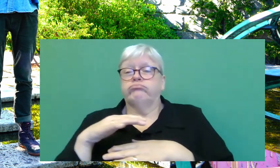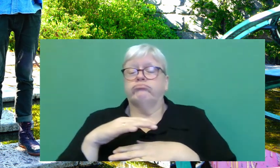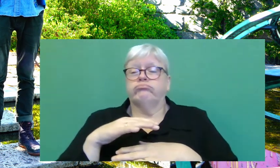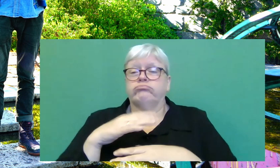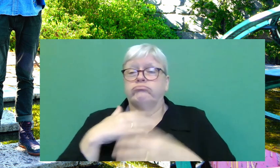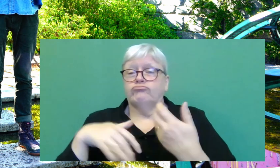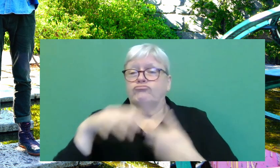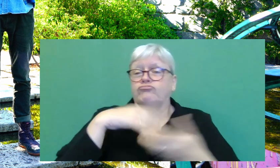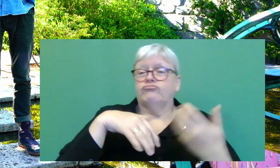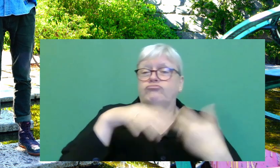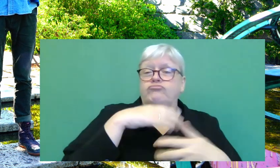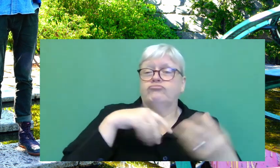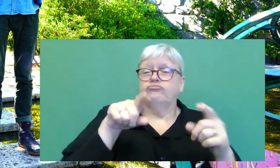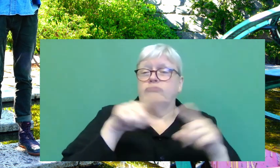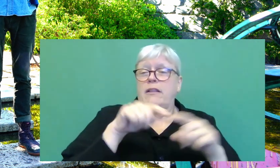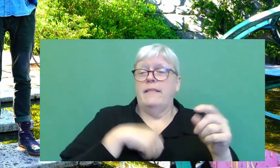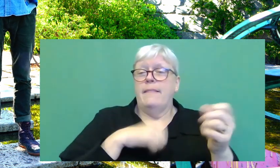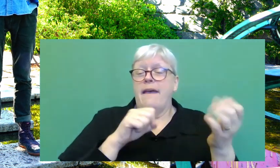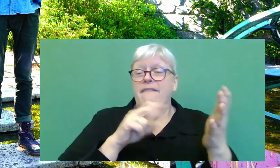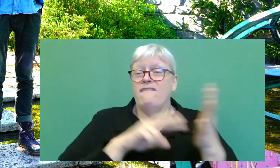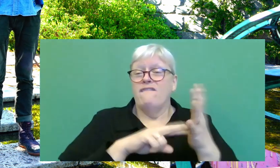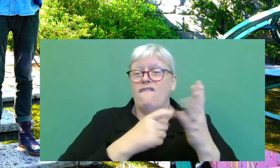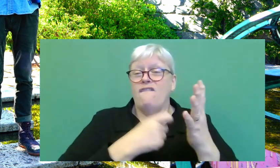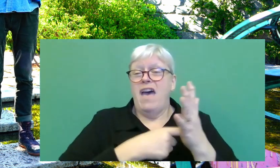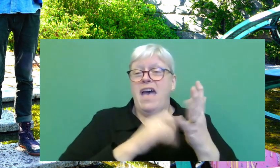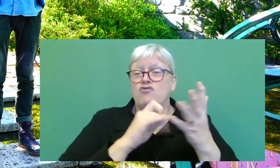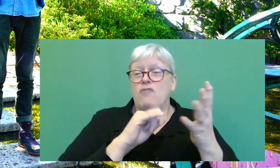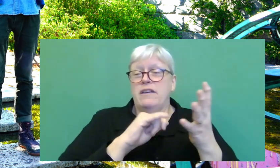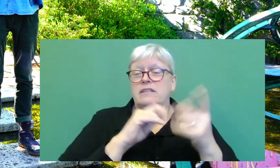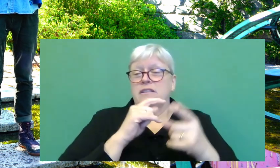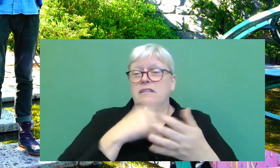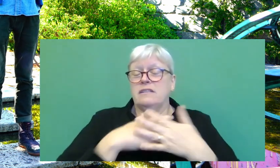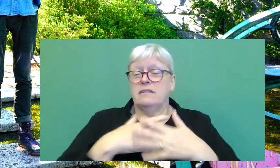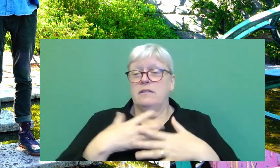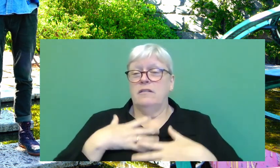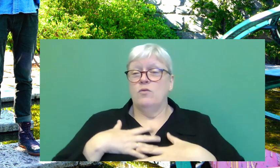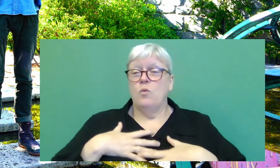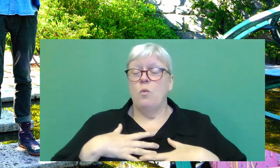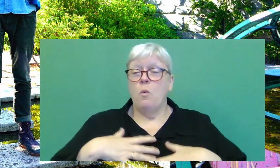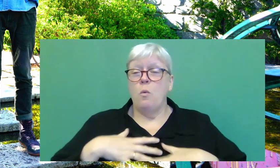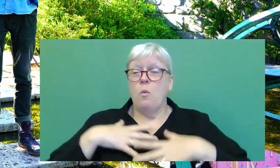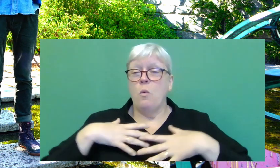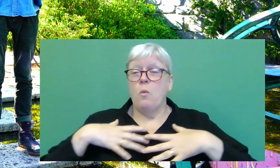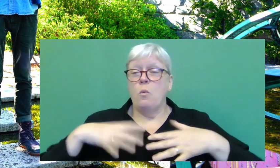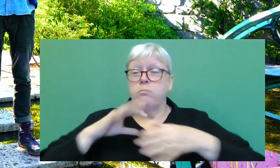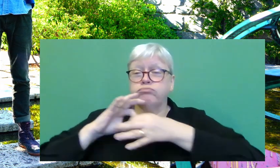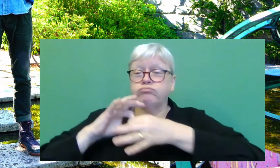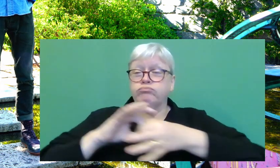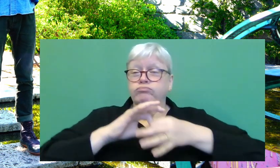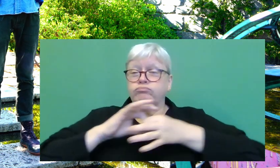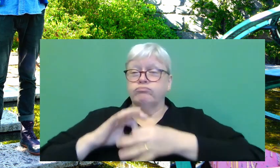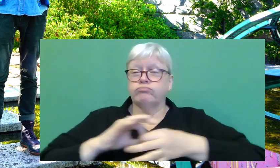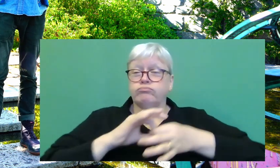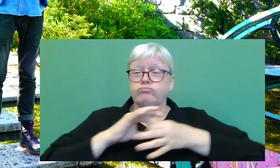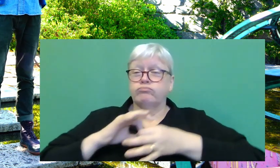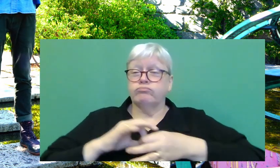bullying itself, my vital organs like two best friends who for no real reason fallen out, yet on account of their hubris will